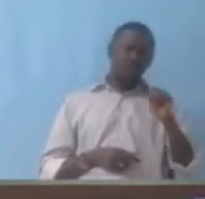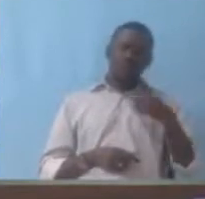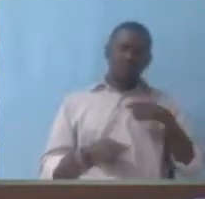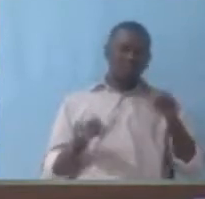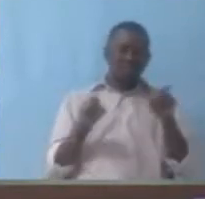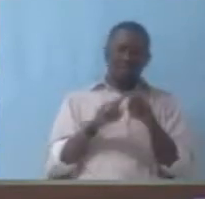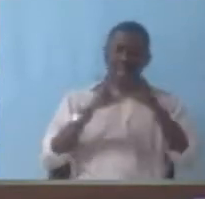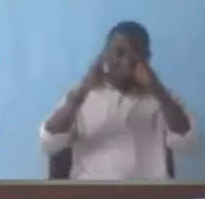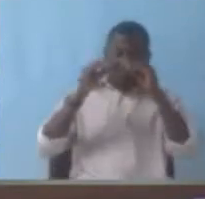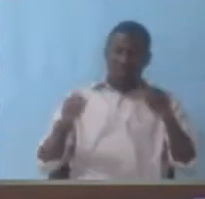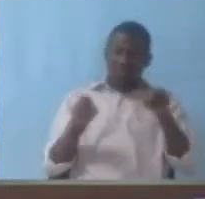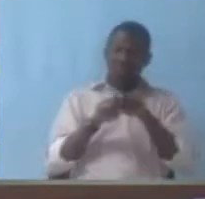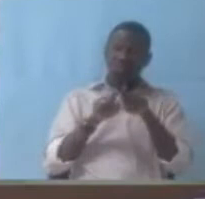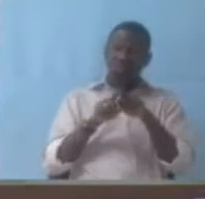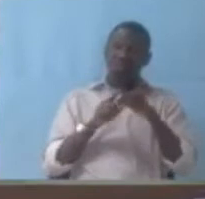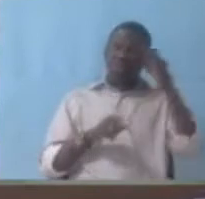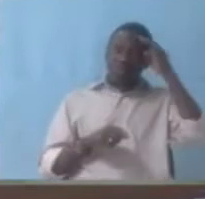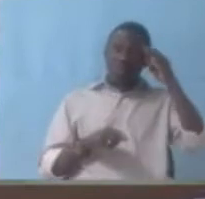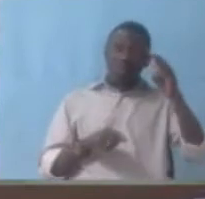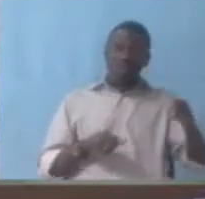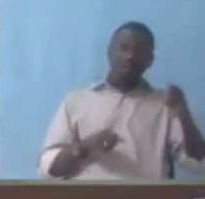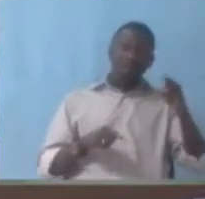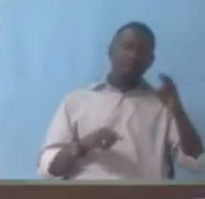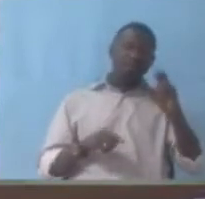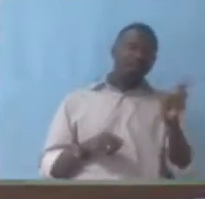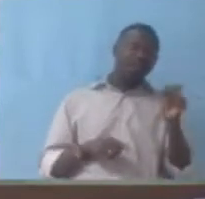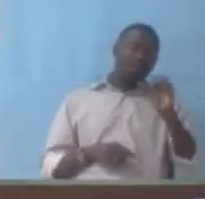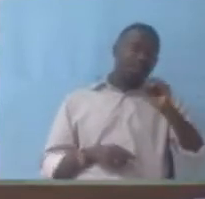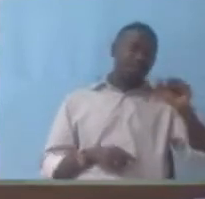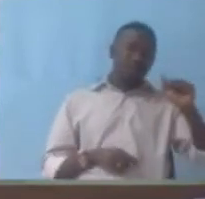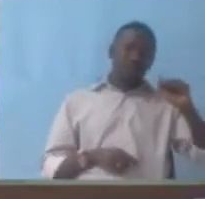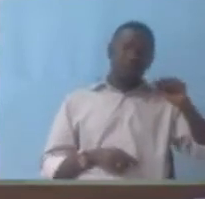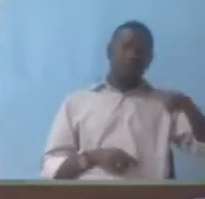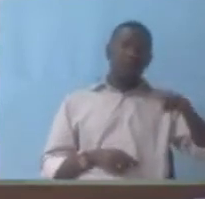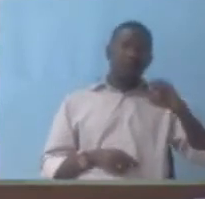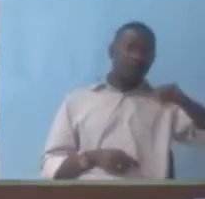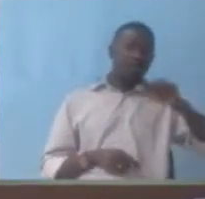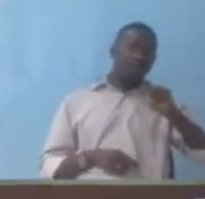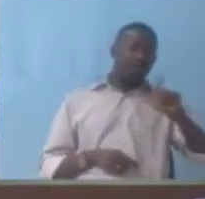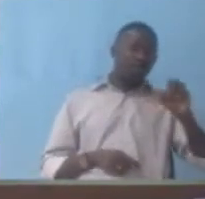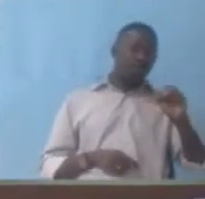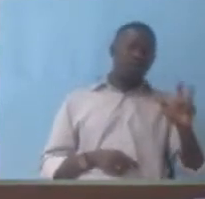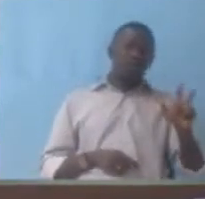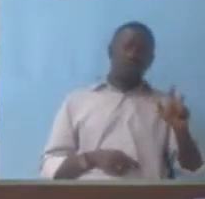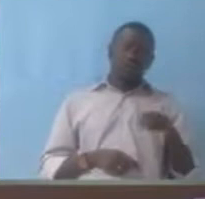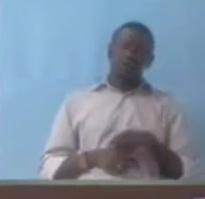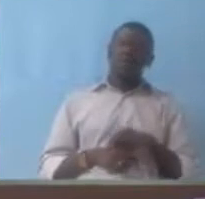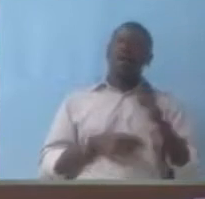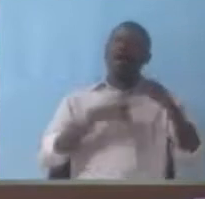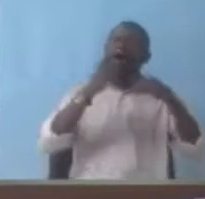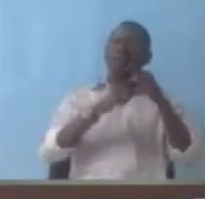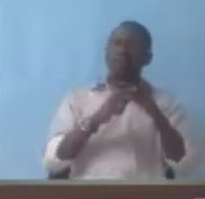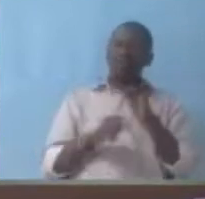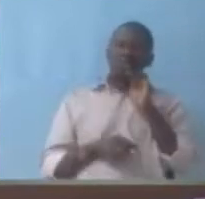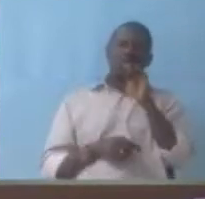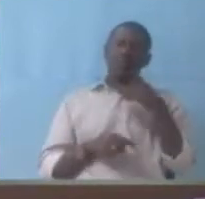un? The following week, I was called to a council meeting. Alokumo membulata unoma yankumande purungata amabe